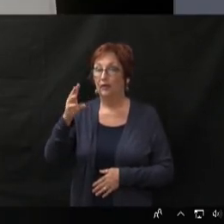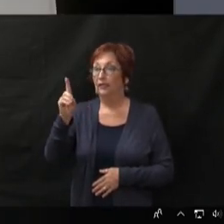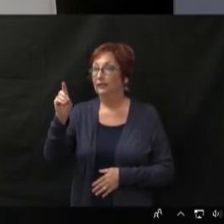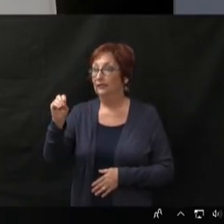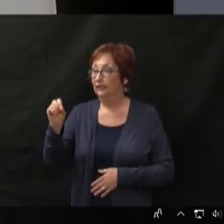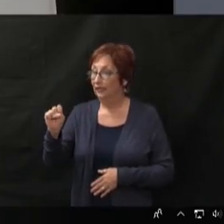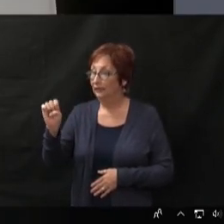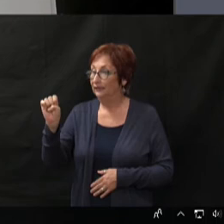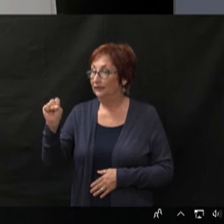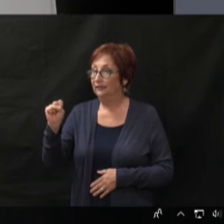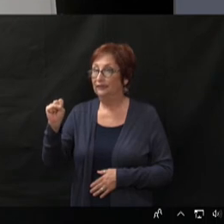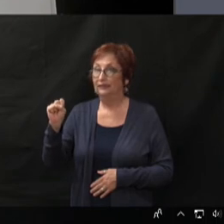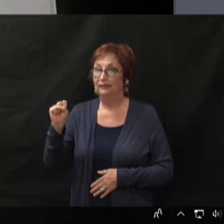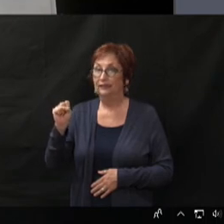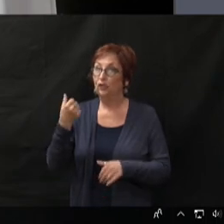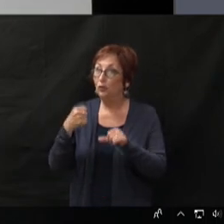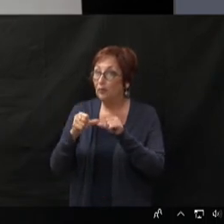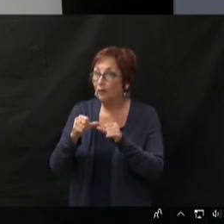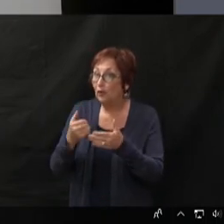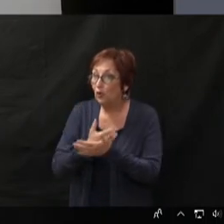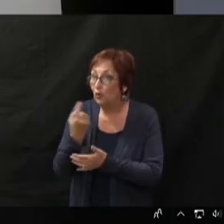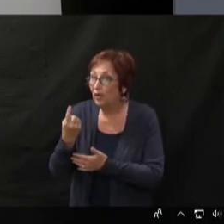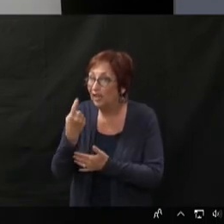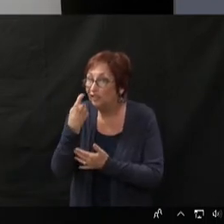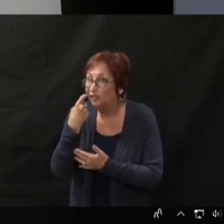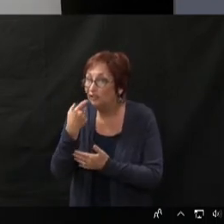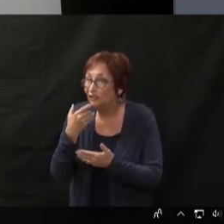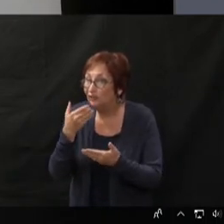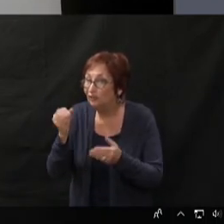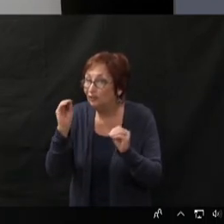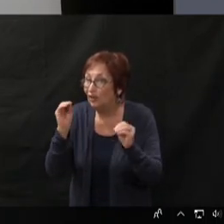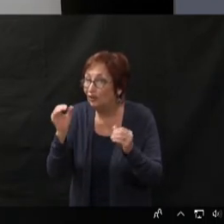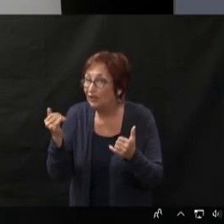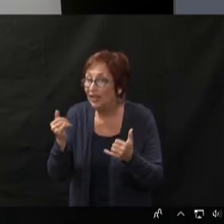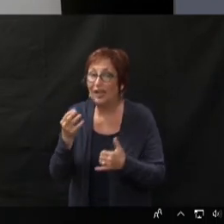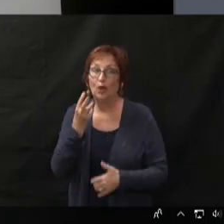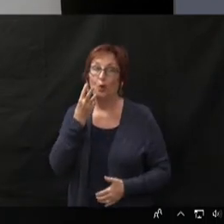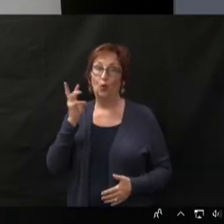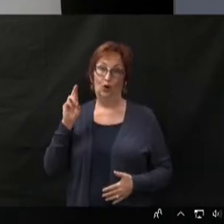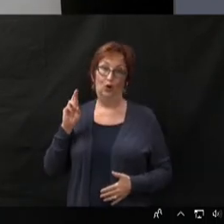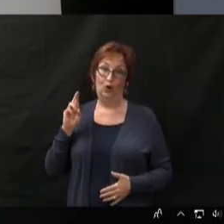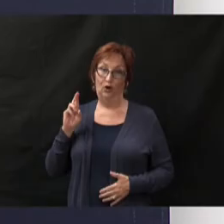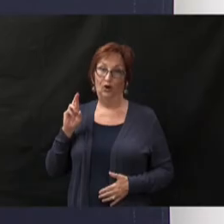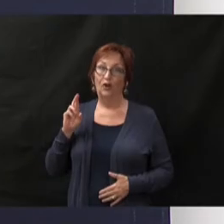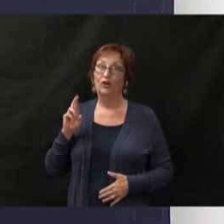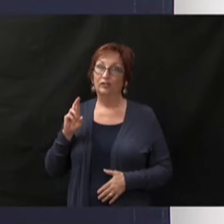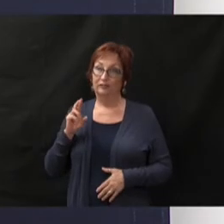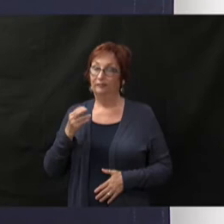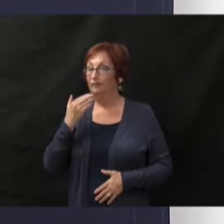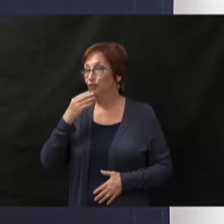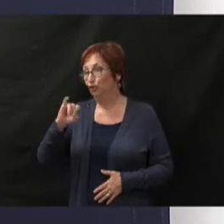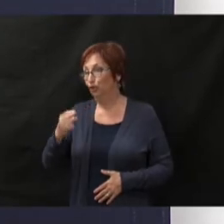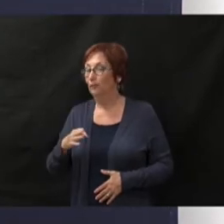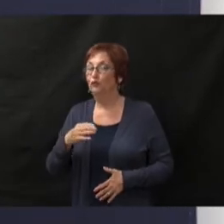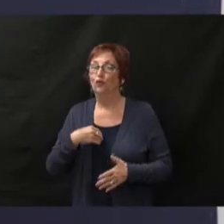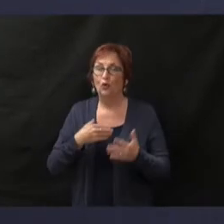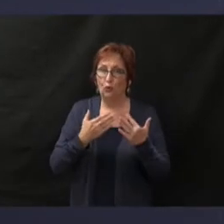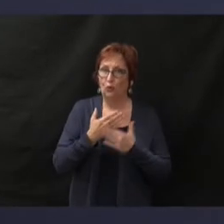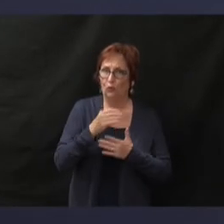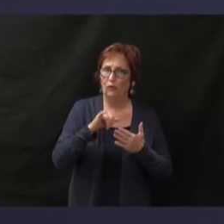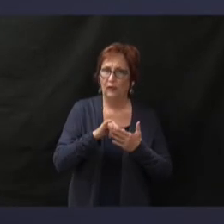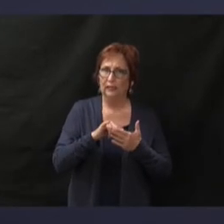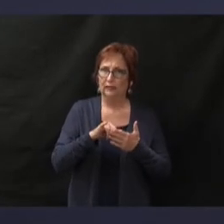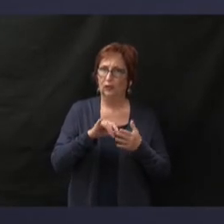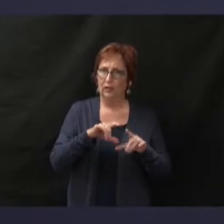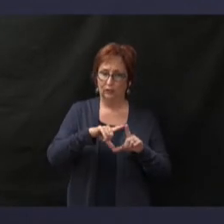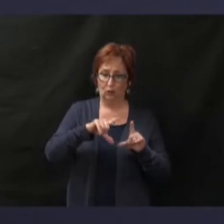One, once, two, four, does. Let's see if you remember the new one that I just taught you today. Four. Good job. So you do go through those, and this deck just